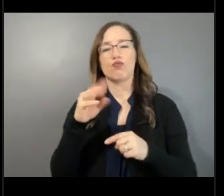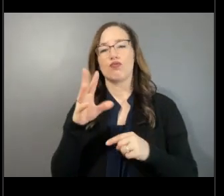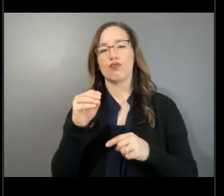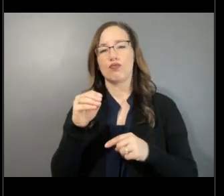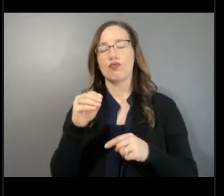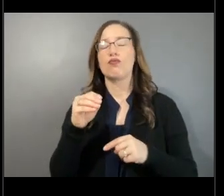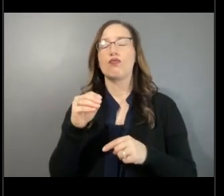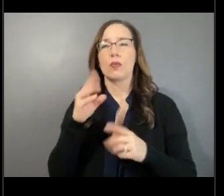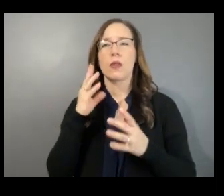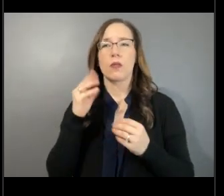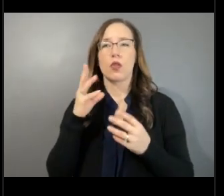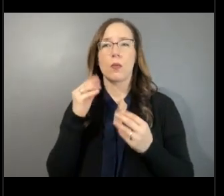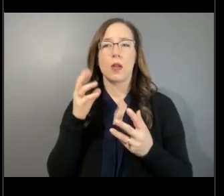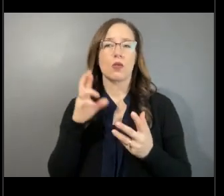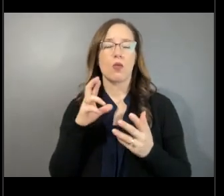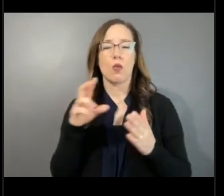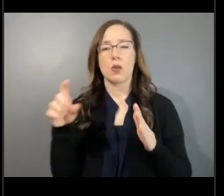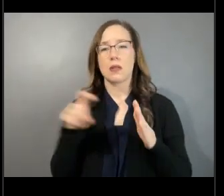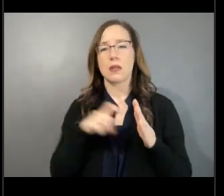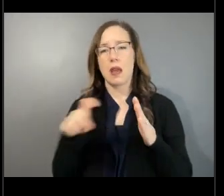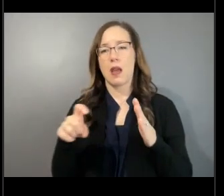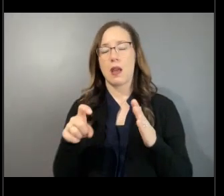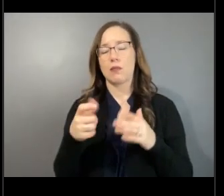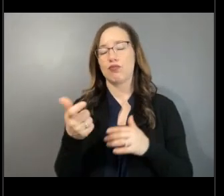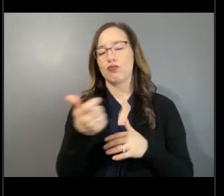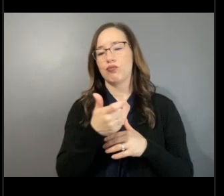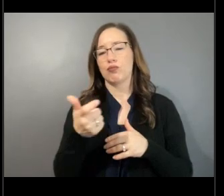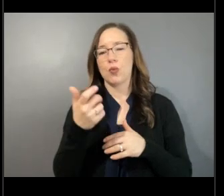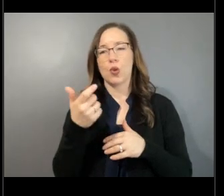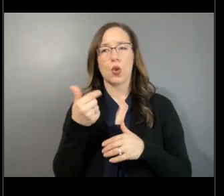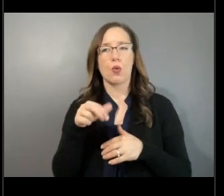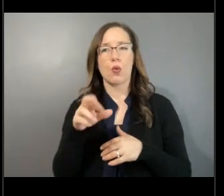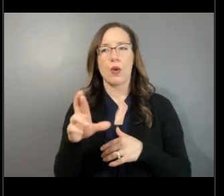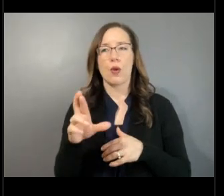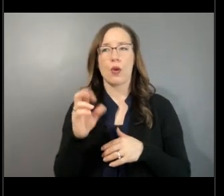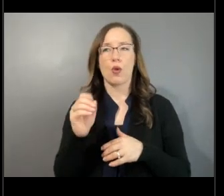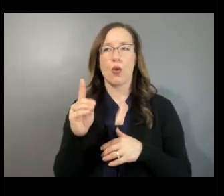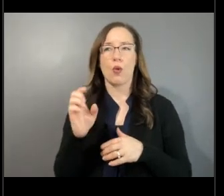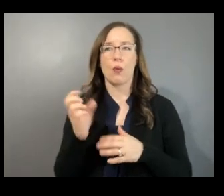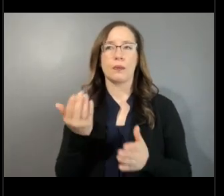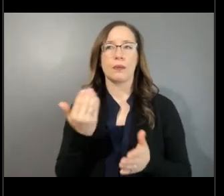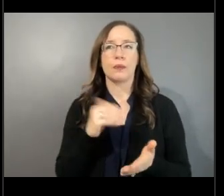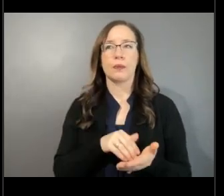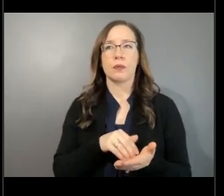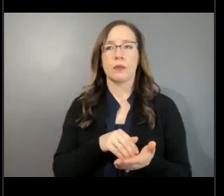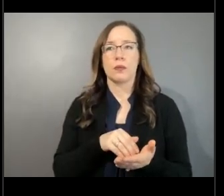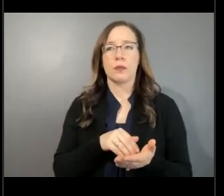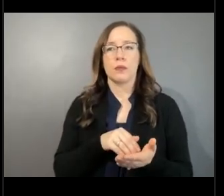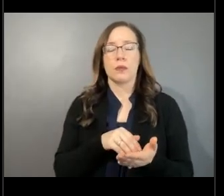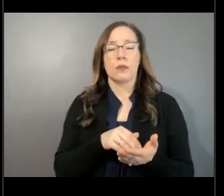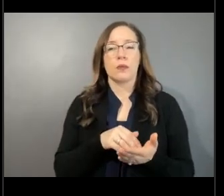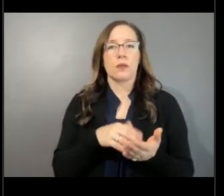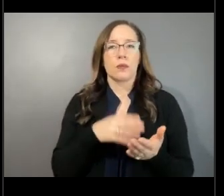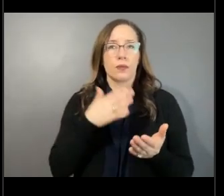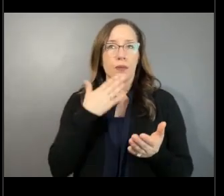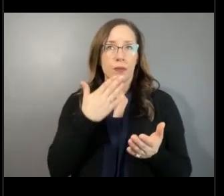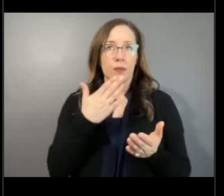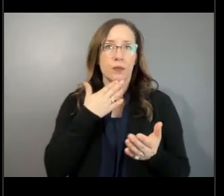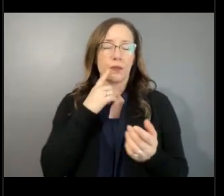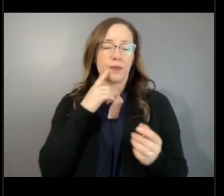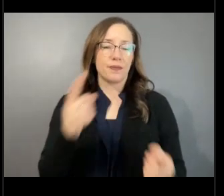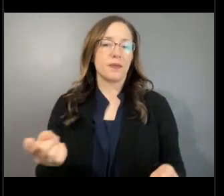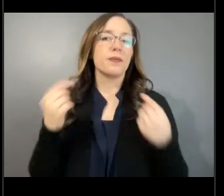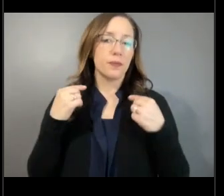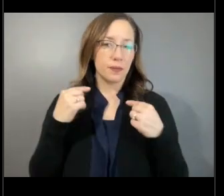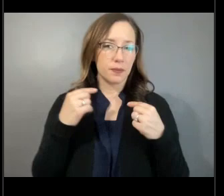the info or scan the QR code. And again, thank you for attending.